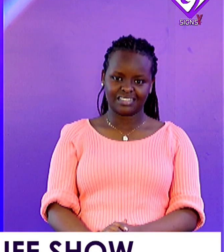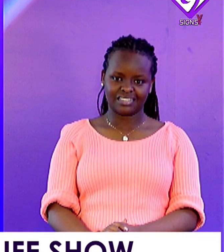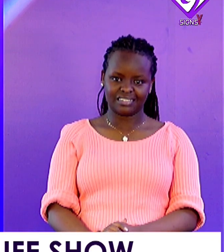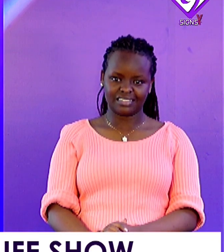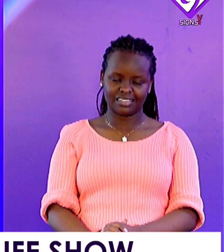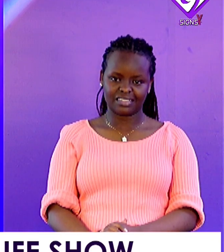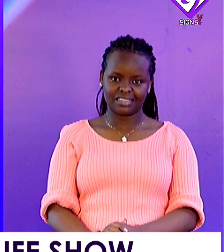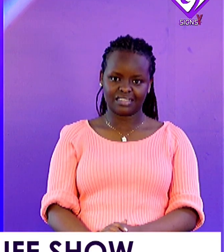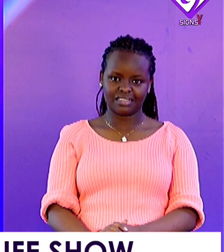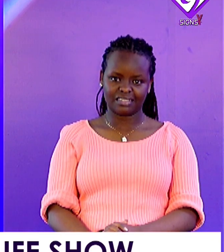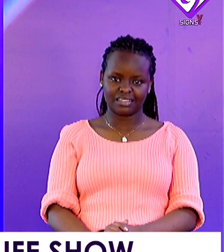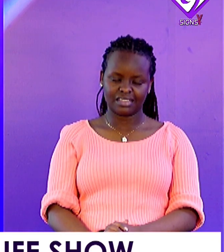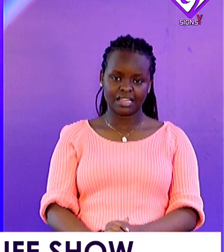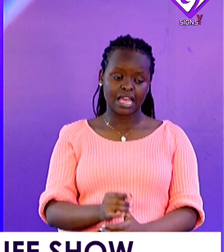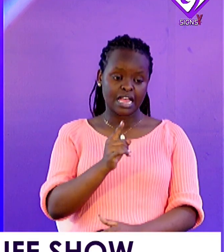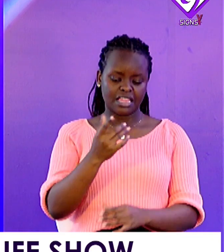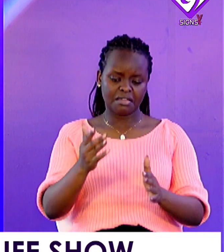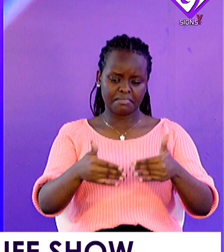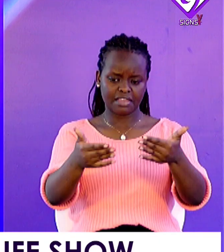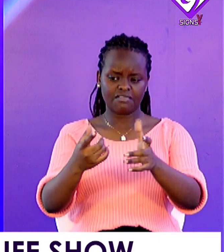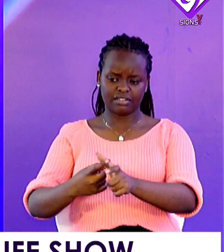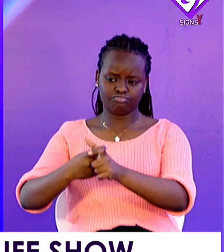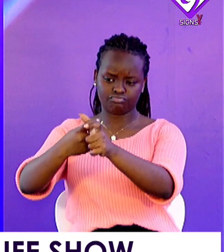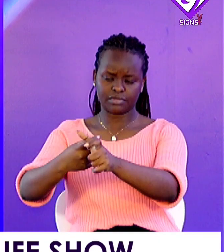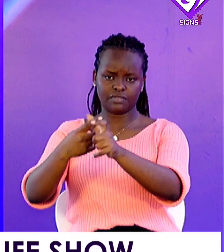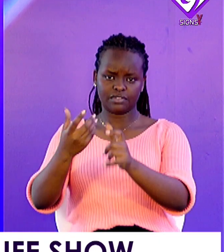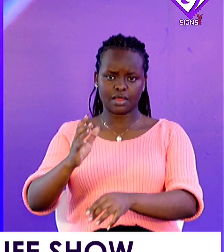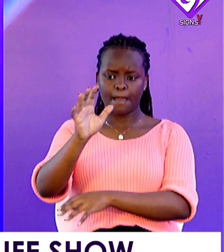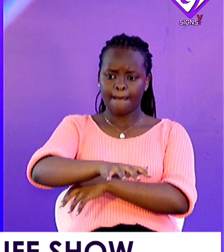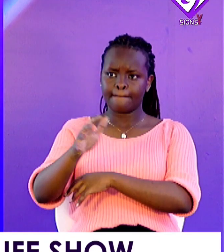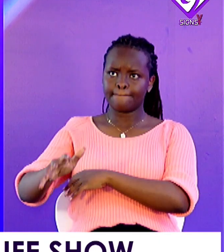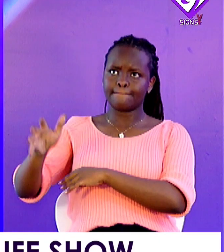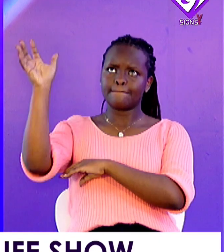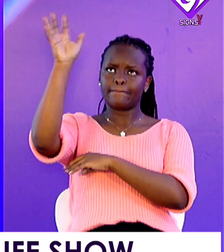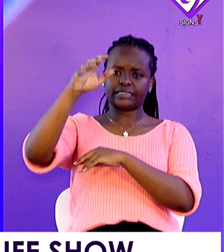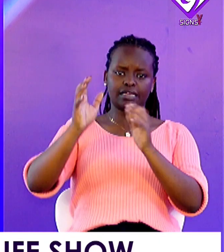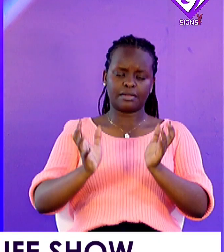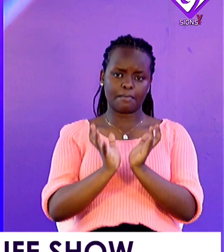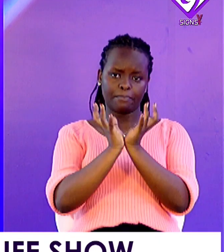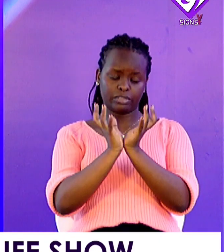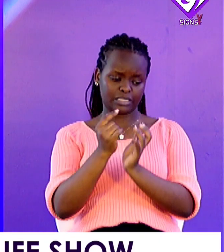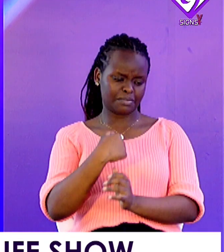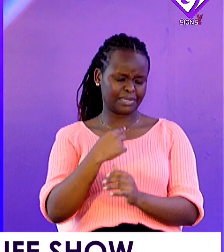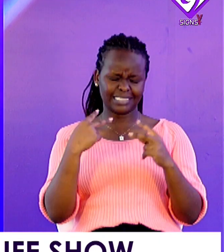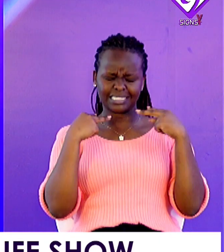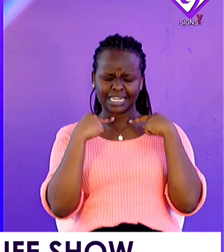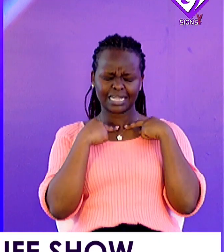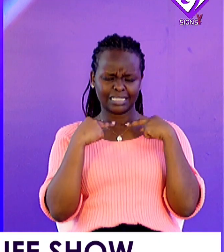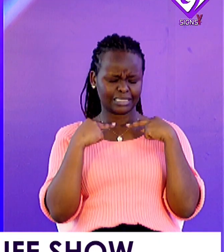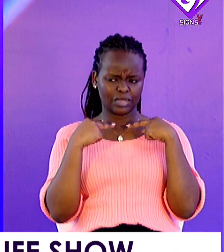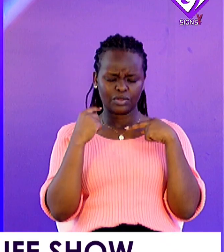So they were being given basketballs, and interestingly, I was struggling to really follow